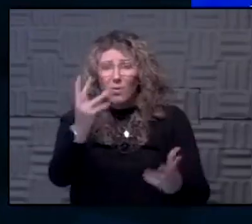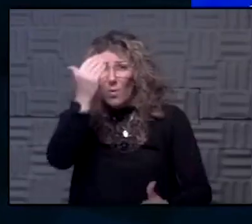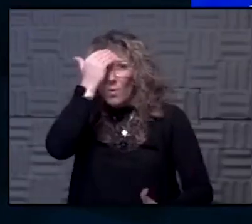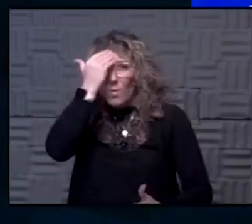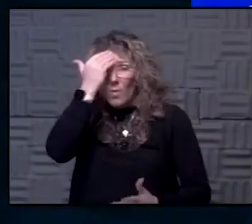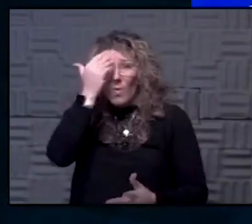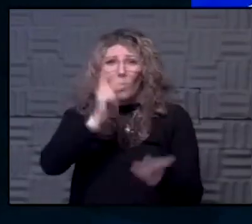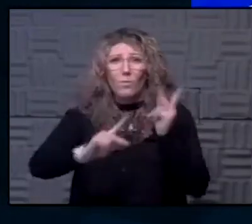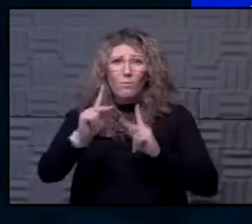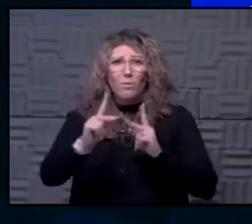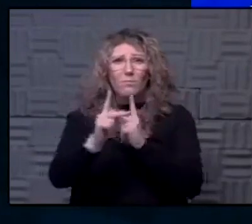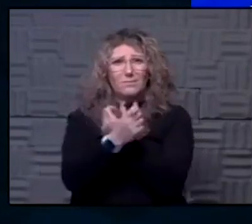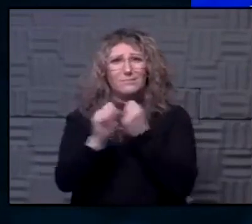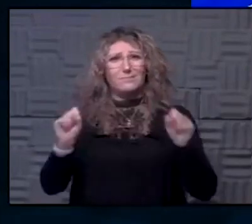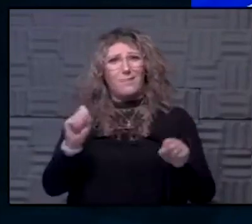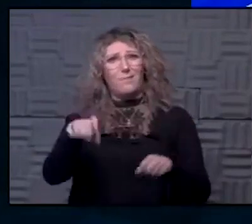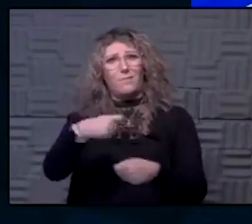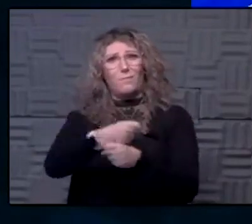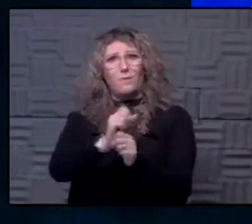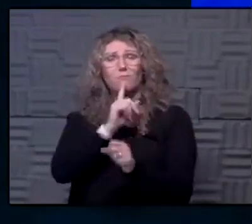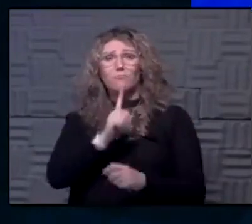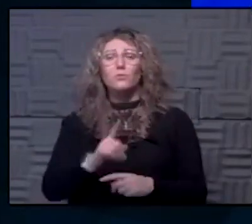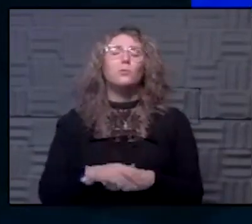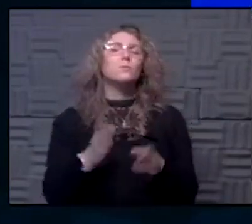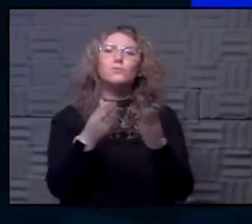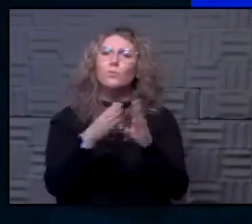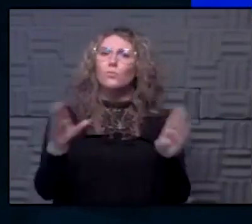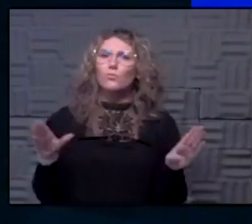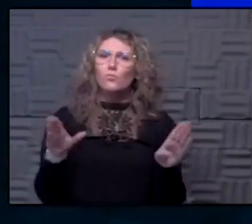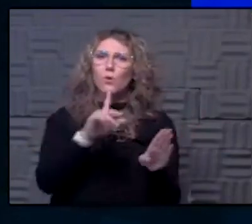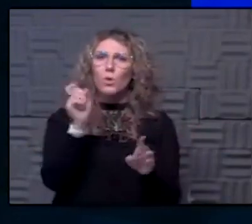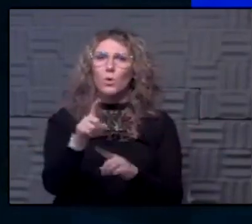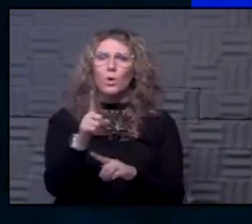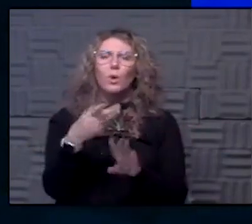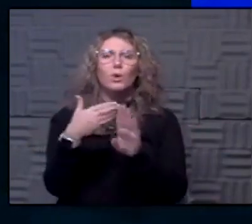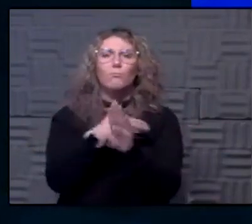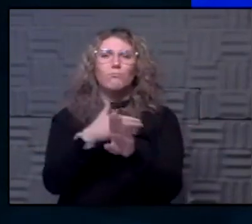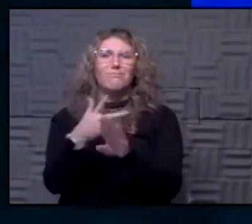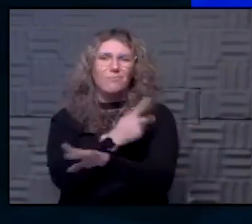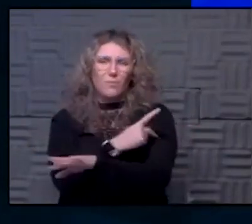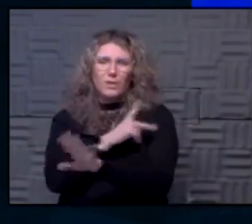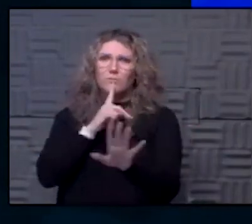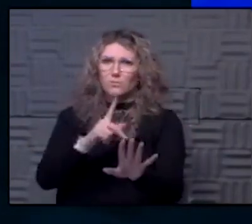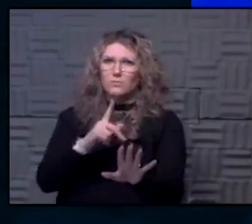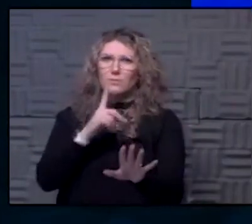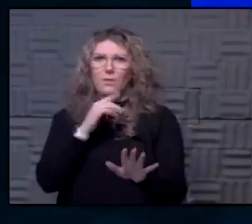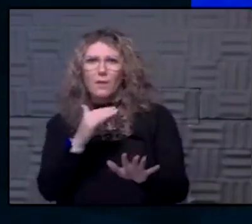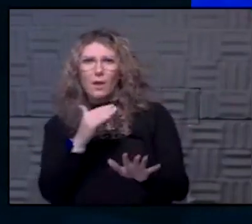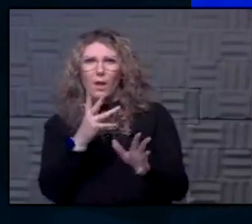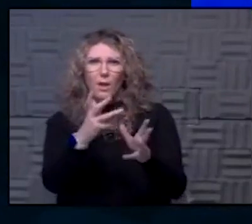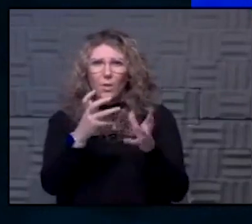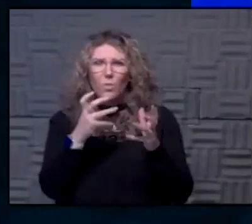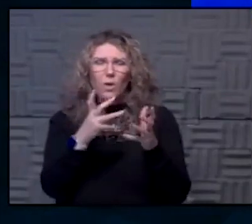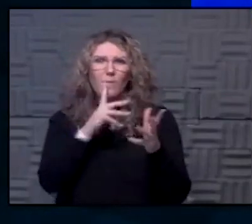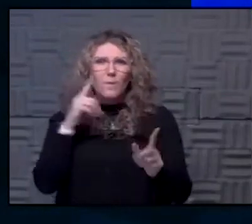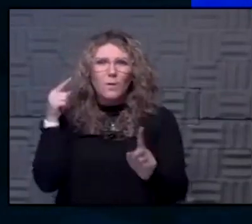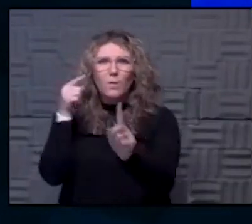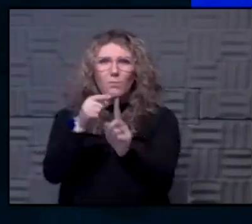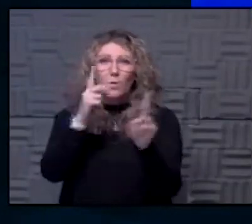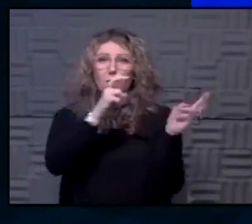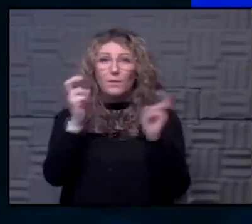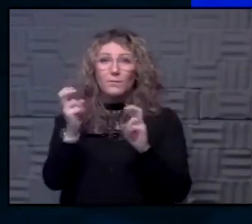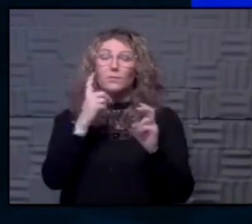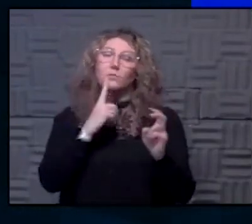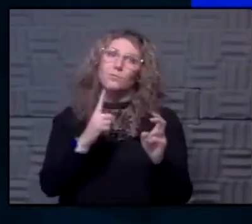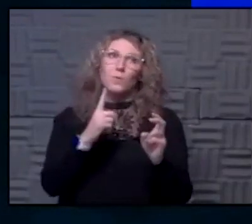safe. So just as a broad question, how are patients, before we talk more about some of these specific diseases, I want to get the heart of this issue, and should